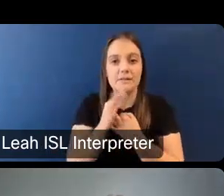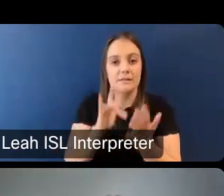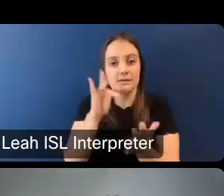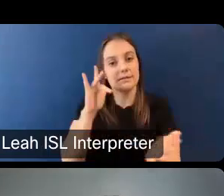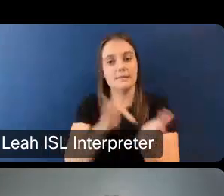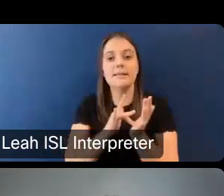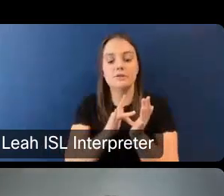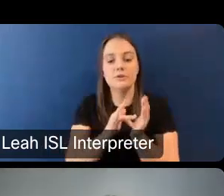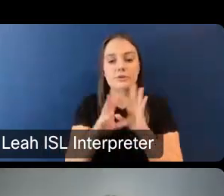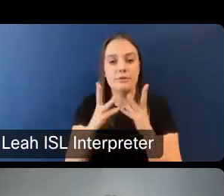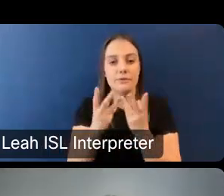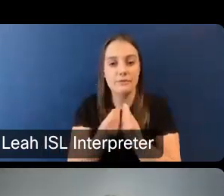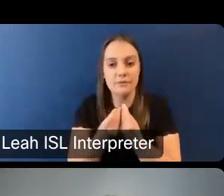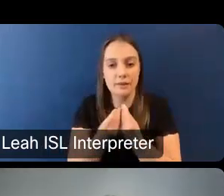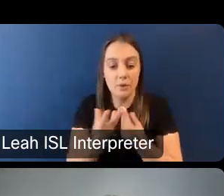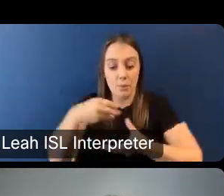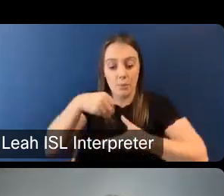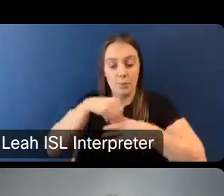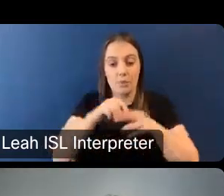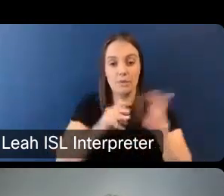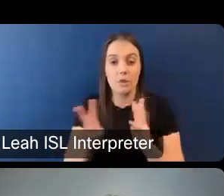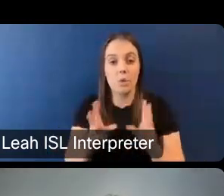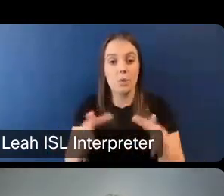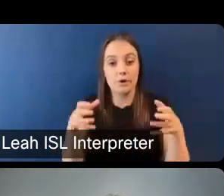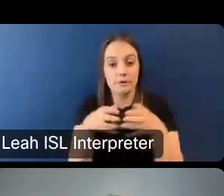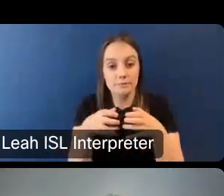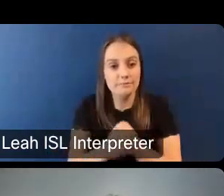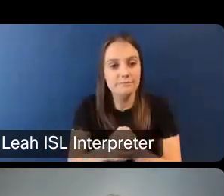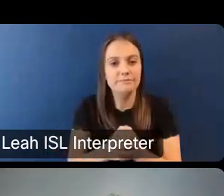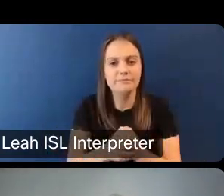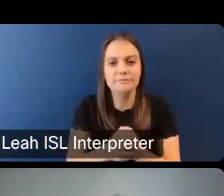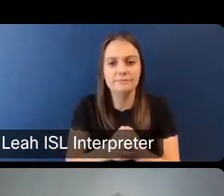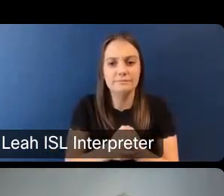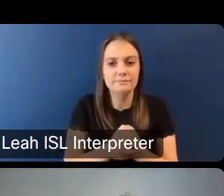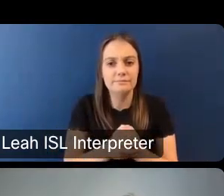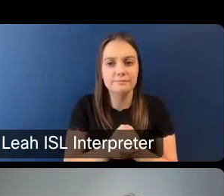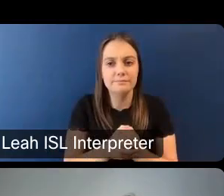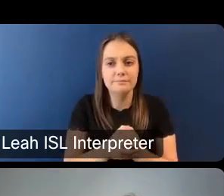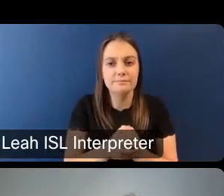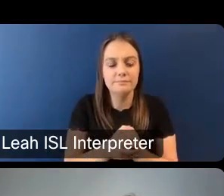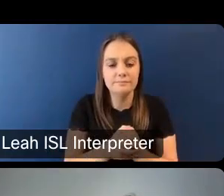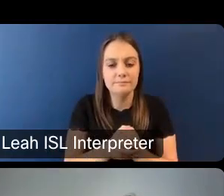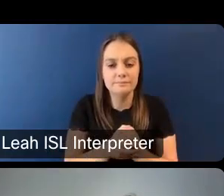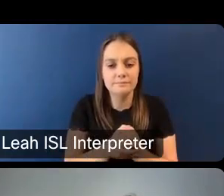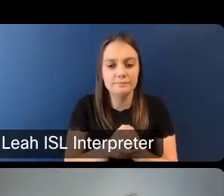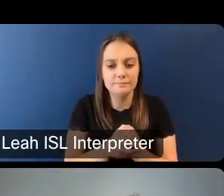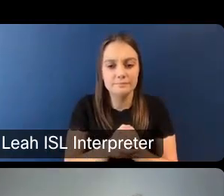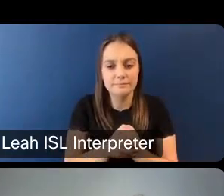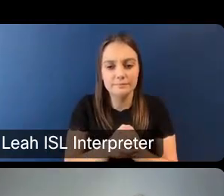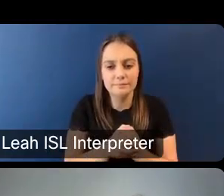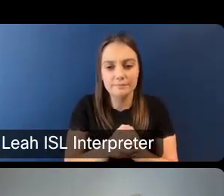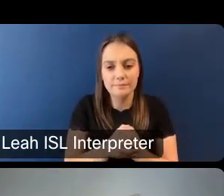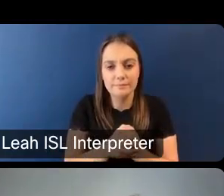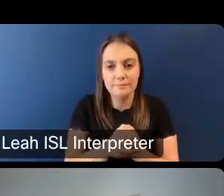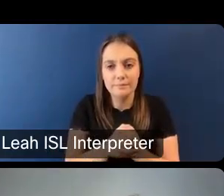busy frontline workforce. I might move on to the next slide. So some of these pieces